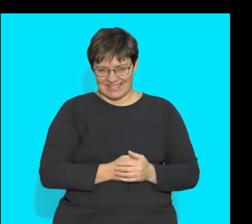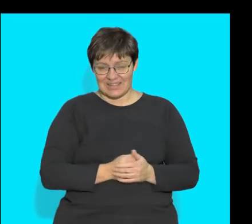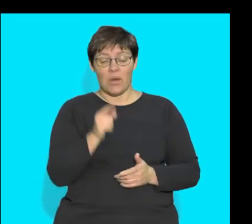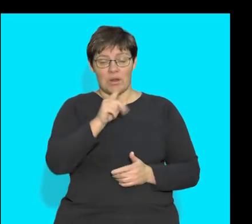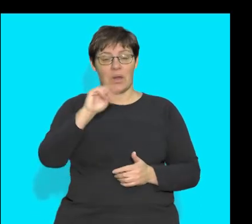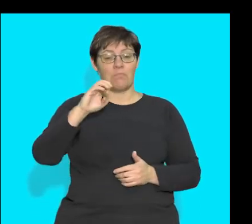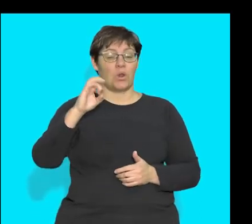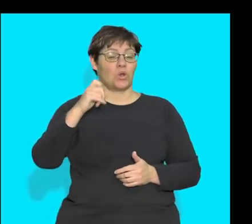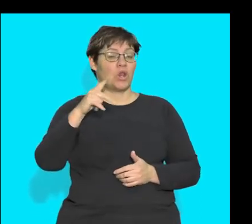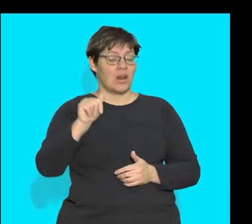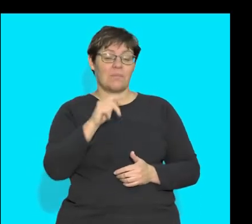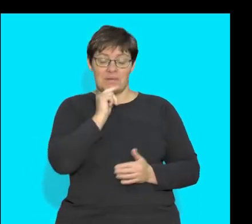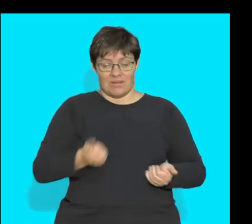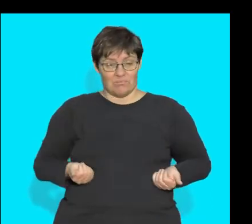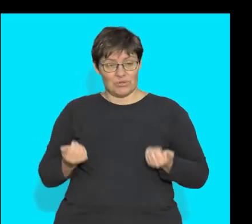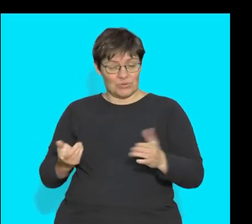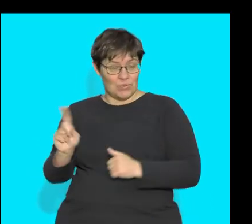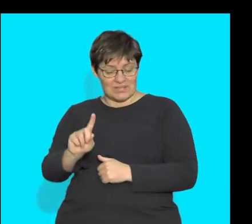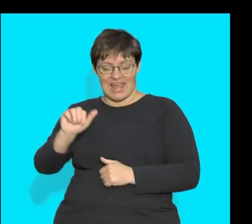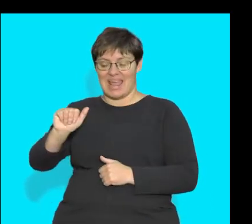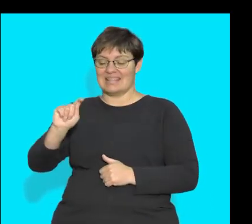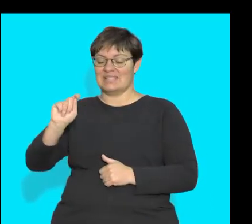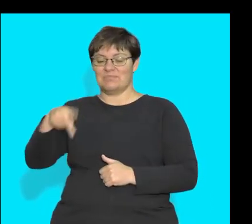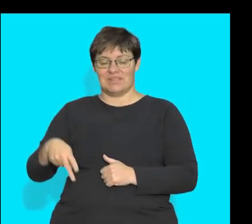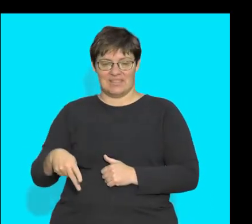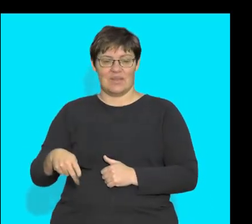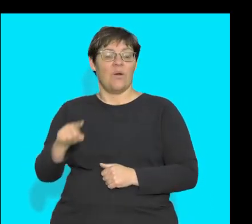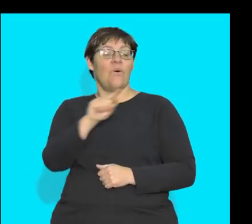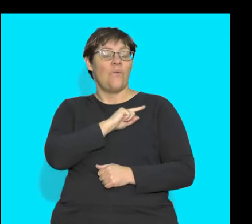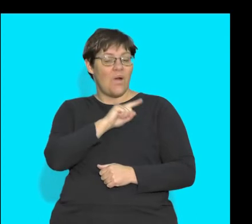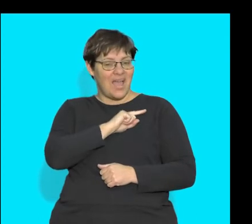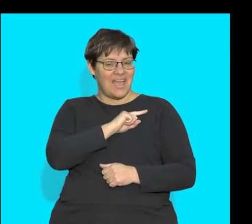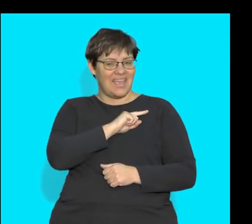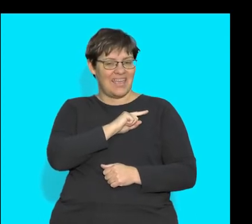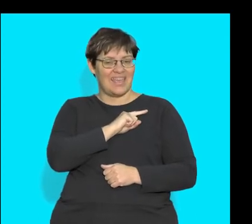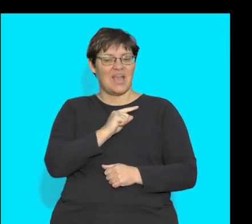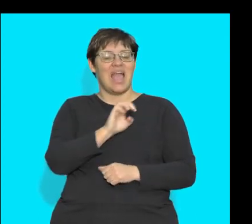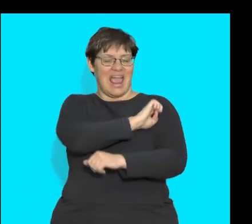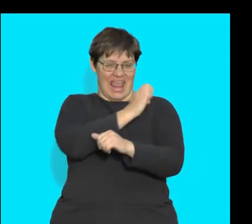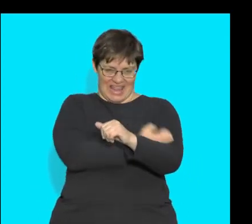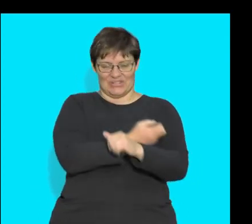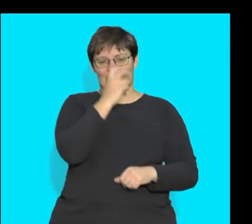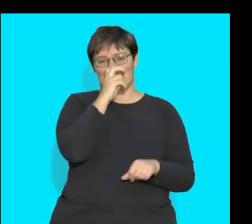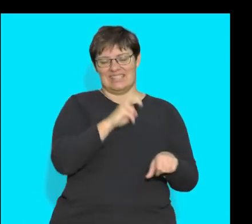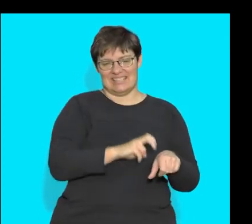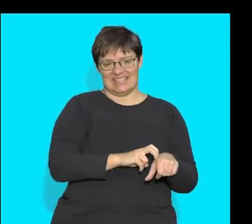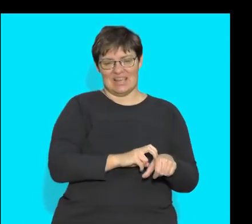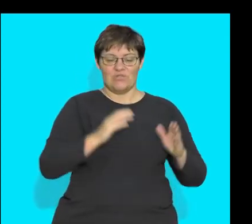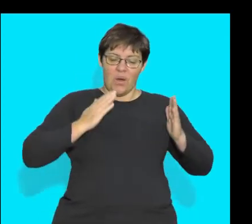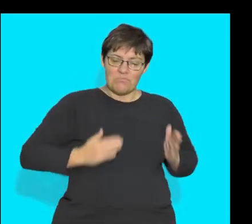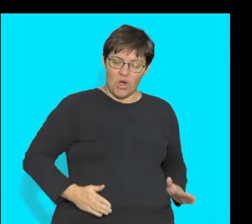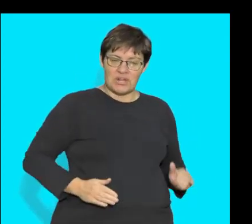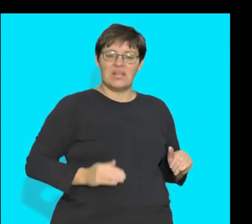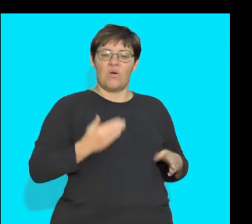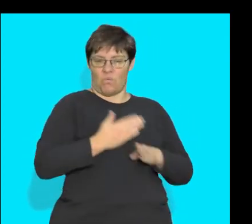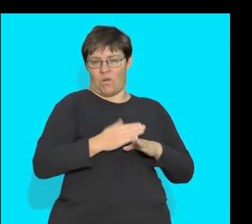molecule produced? ATP. And why is it important? We need it for energy for our